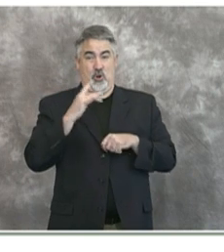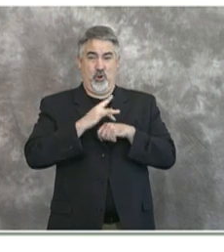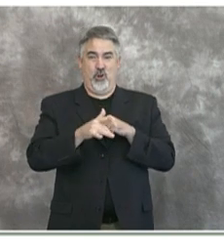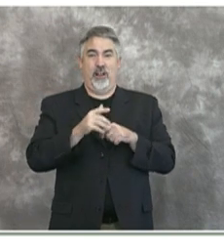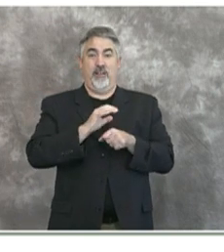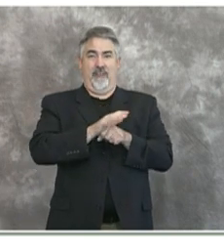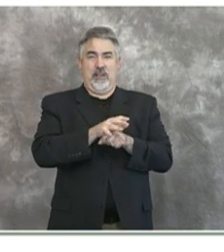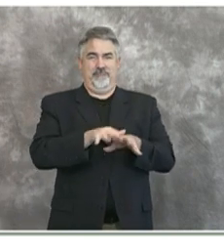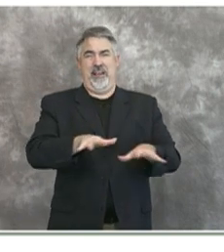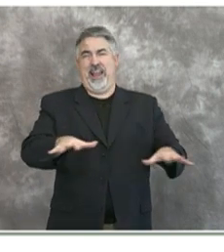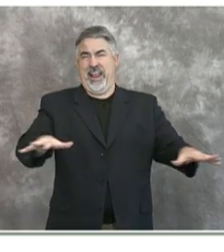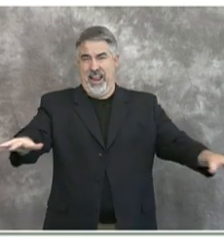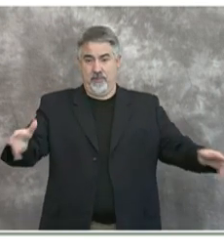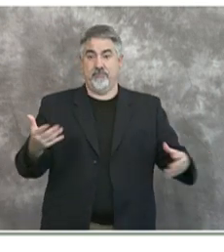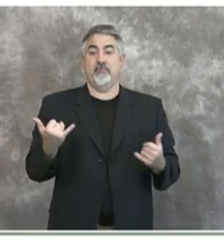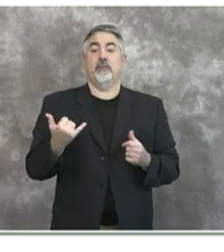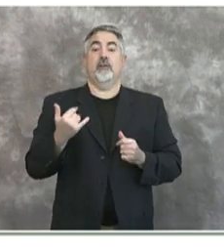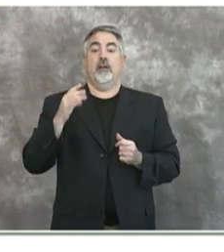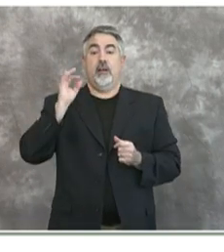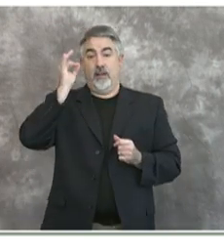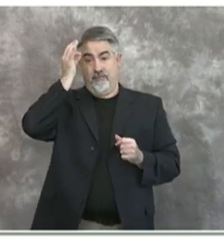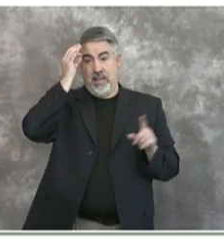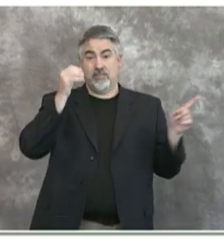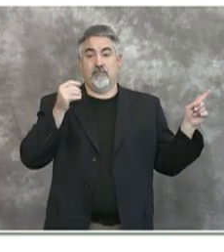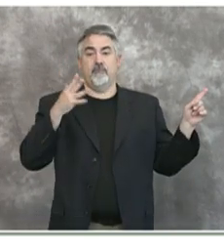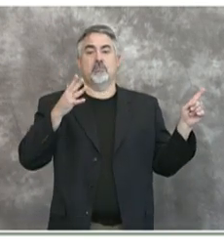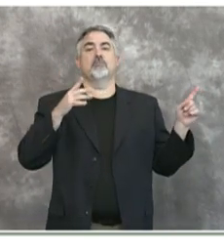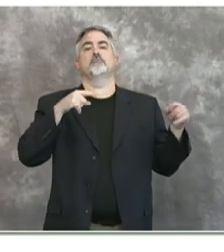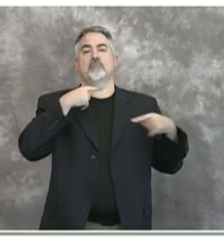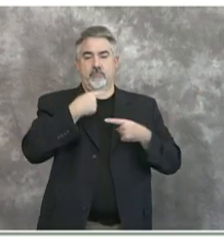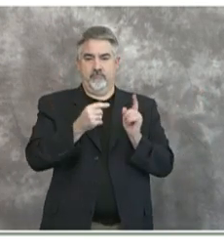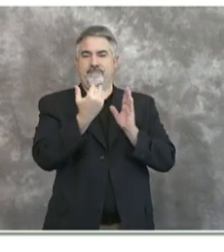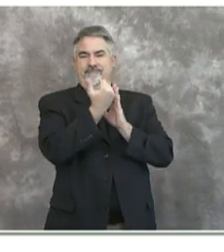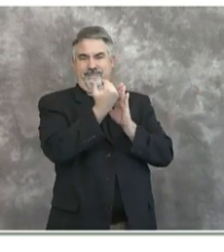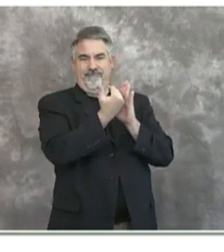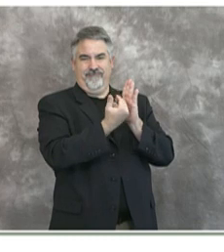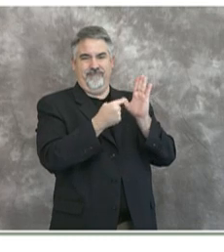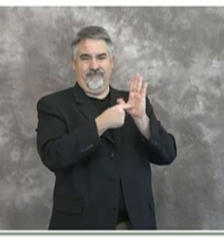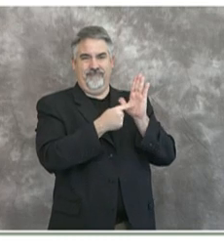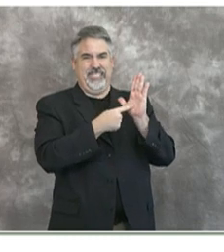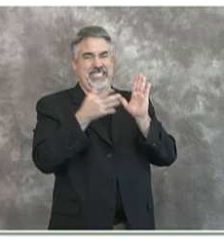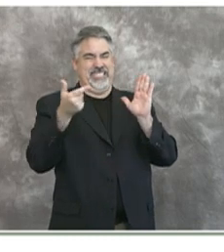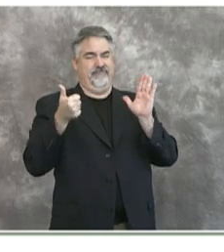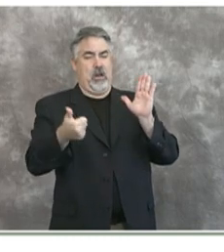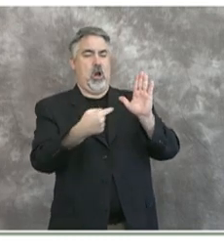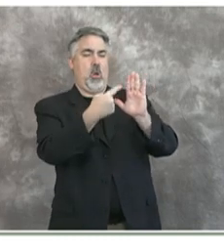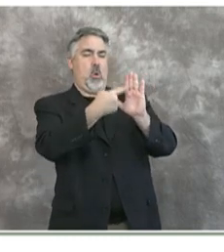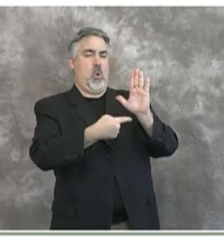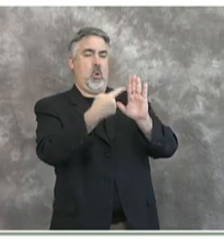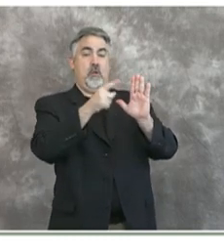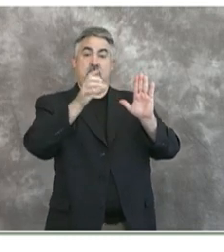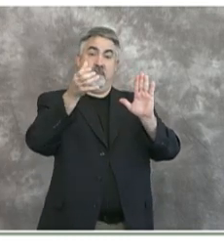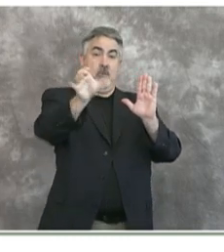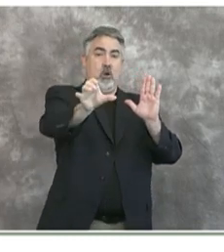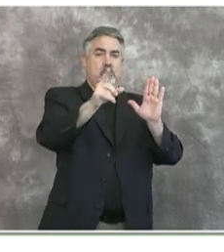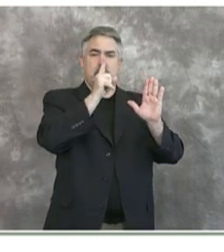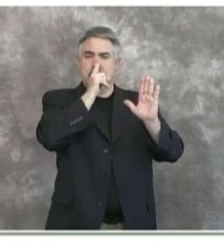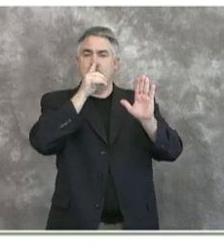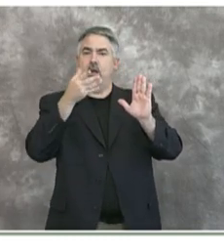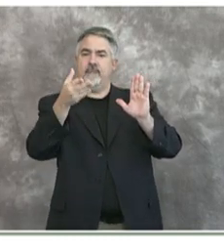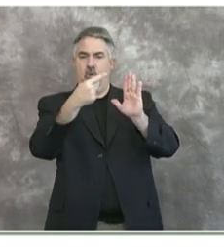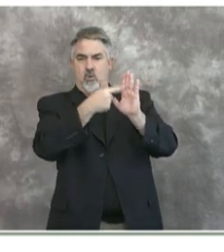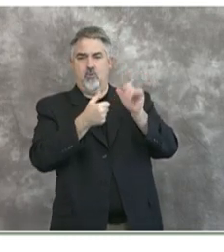the federal recommendations for testing. And on this slide, you'll see in the second column to the